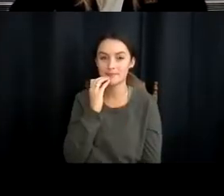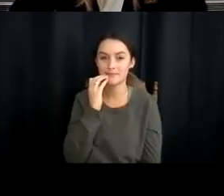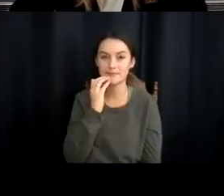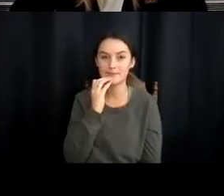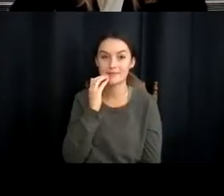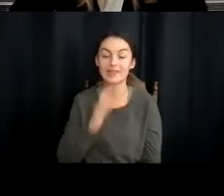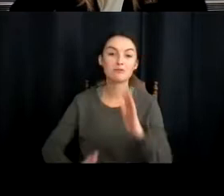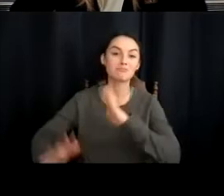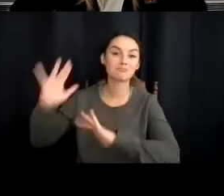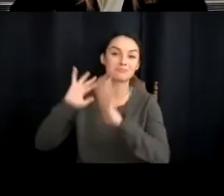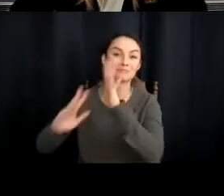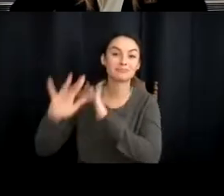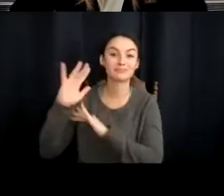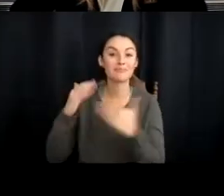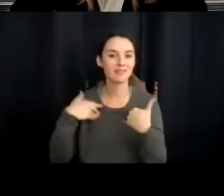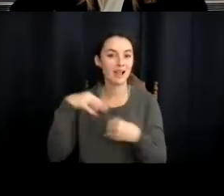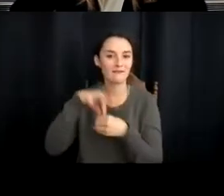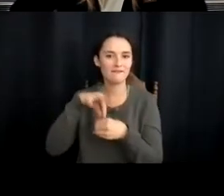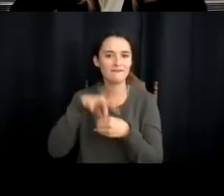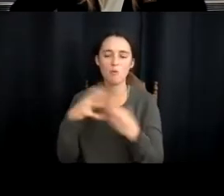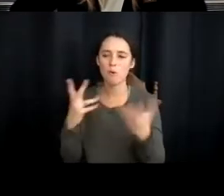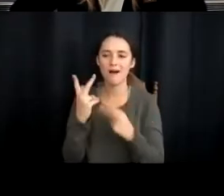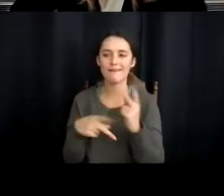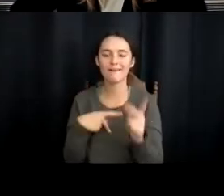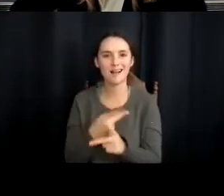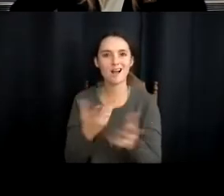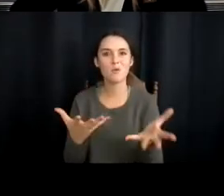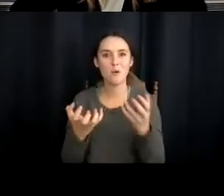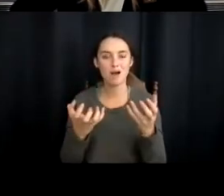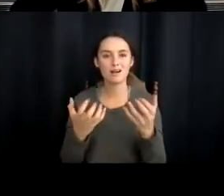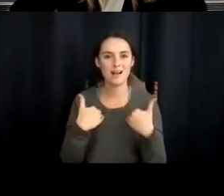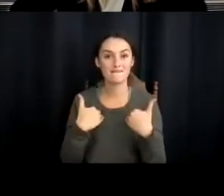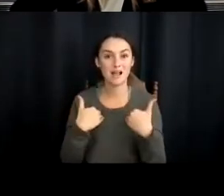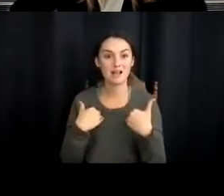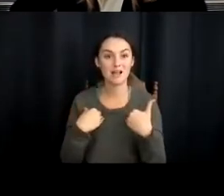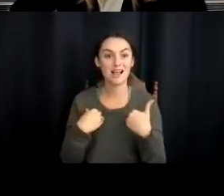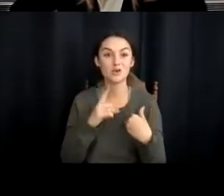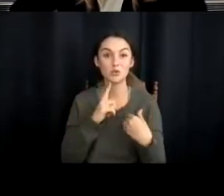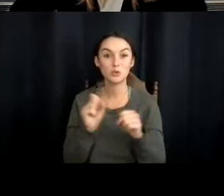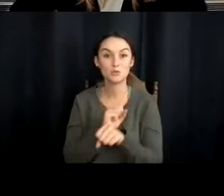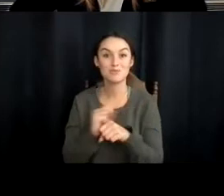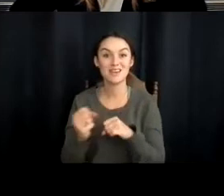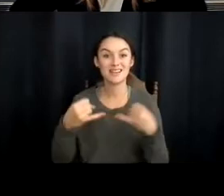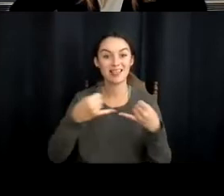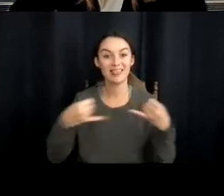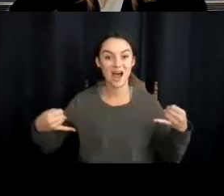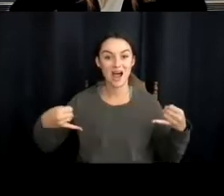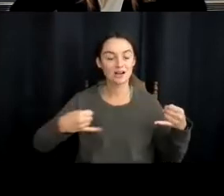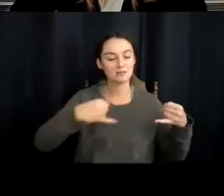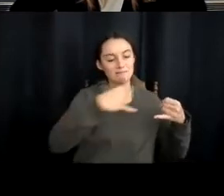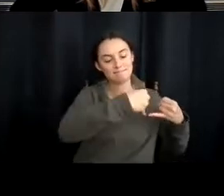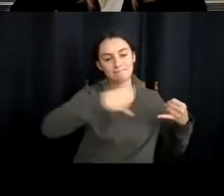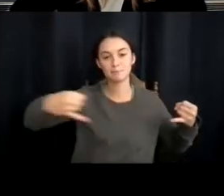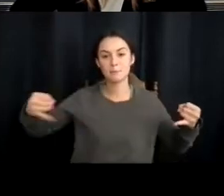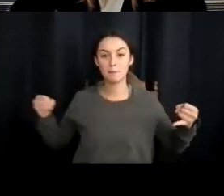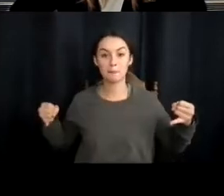day on what type of government they wanted. And they drew a literal line in the sand here, right? And the ones who wanted to be part of the US